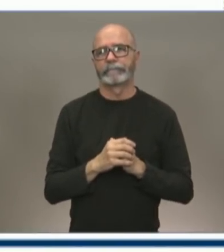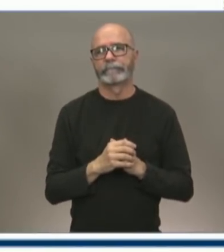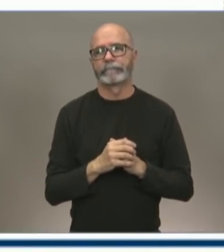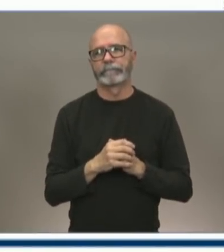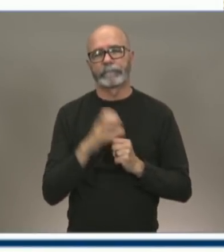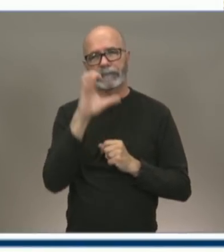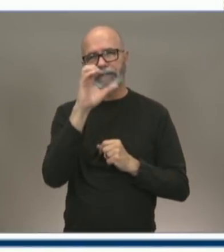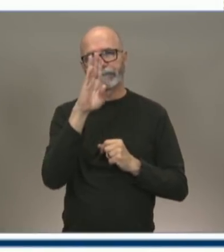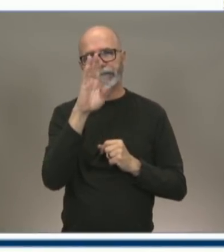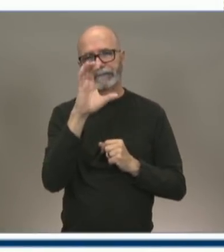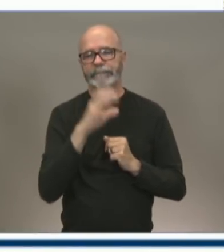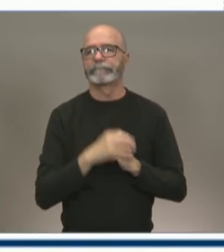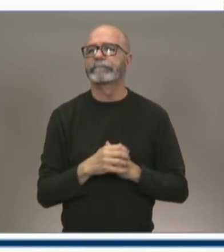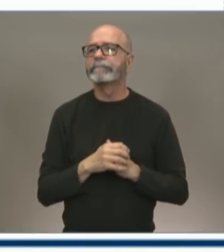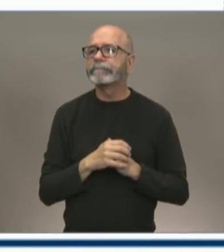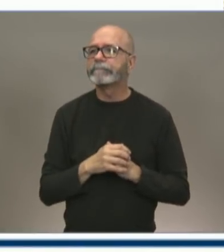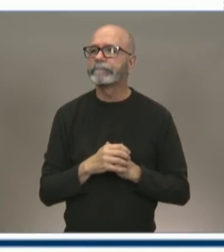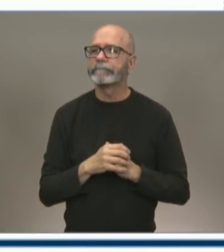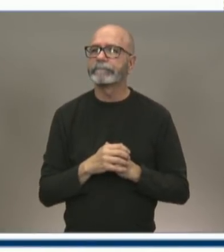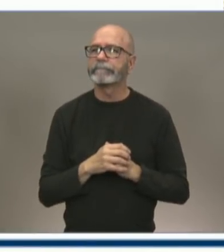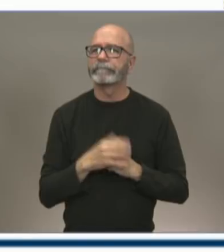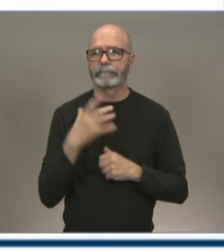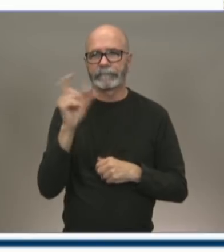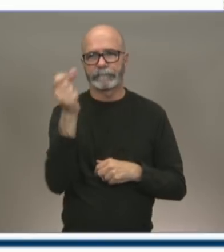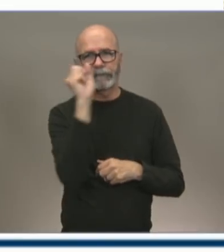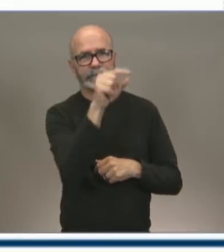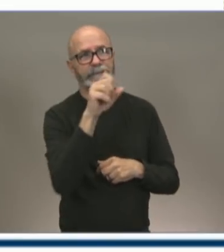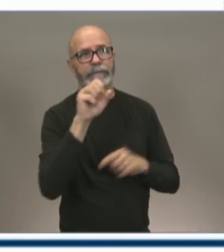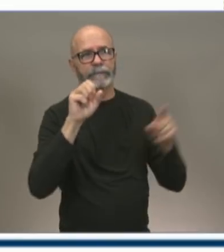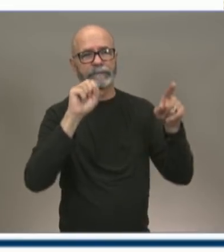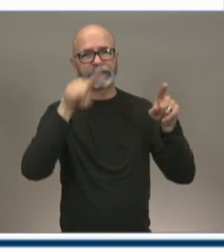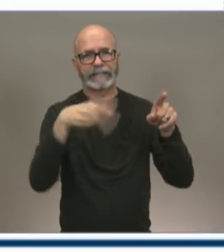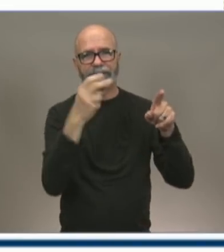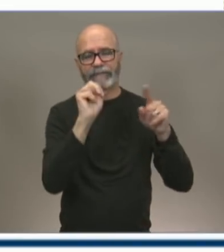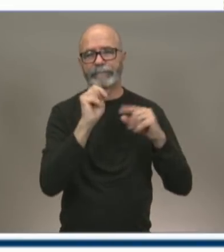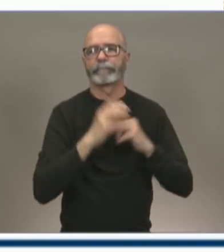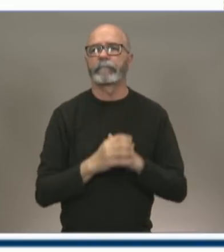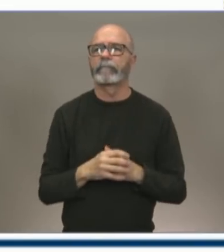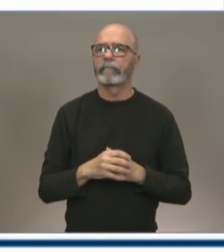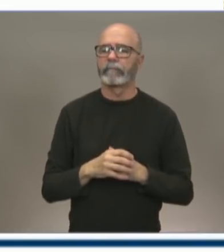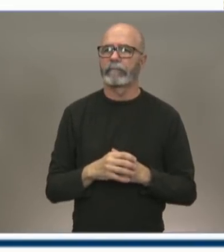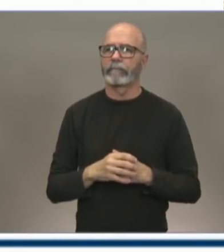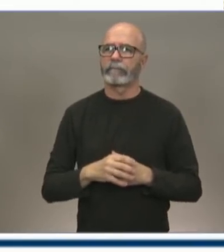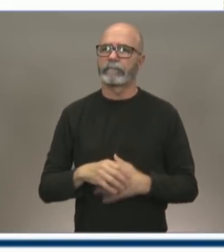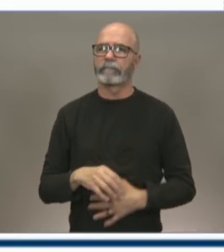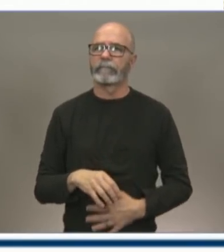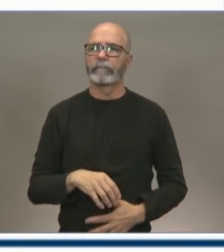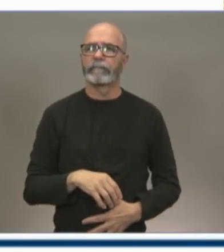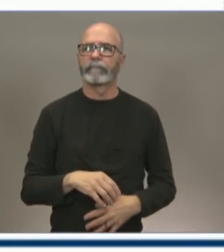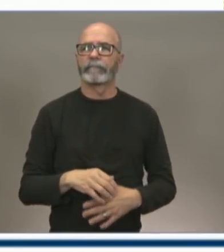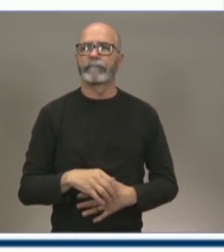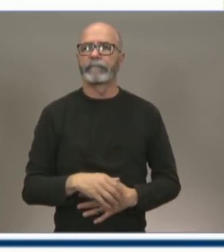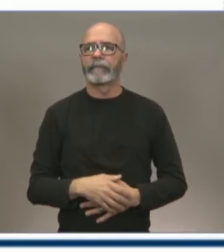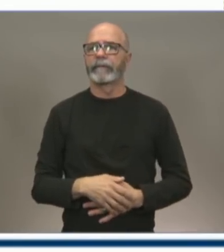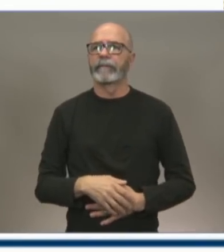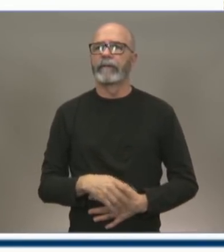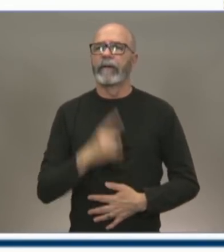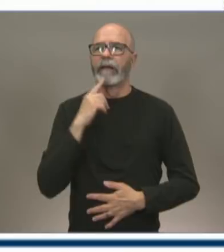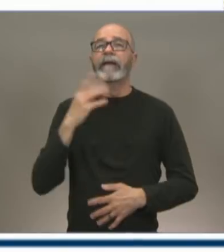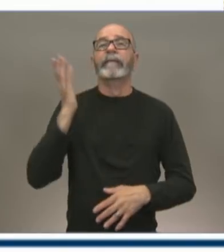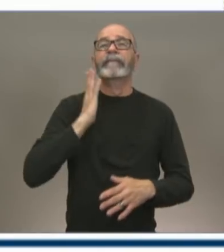Hi there. My questions are for the Premier. Premier, none of the issues around the shared rooms and shared bathrooms in long-term care are